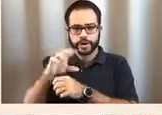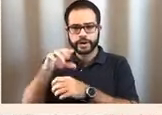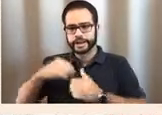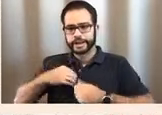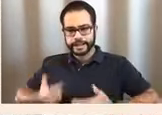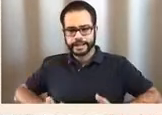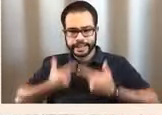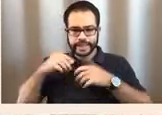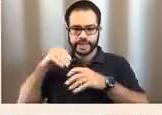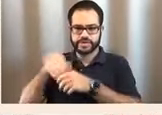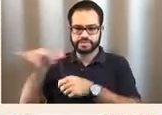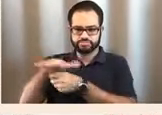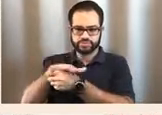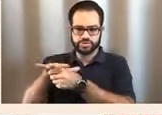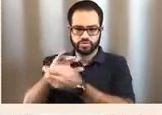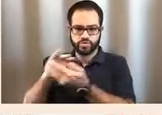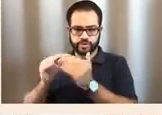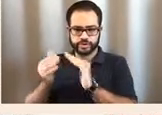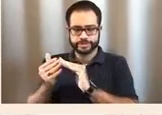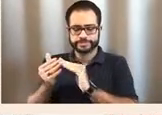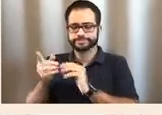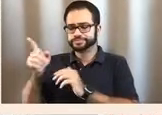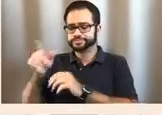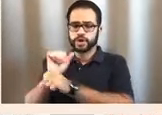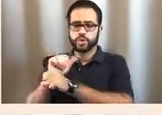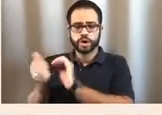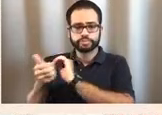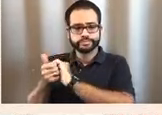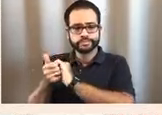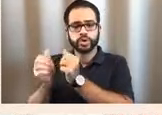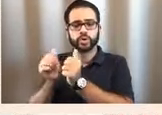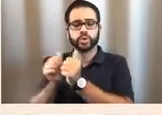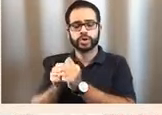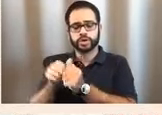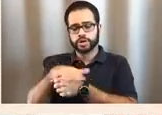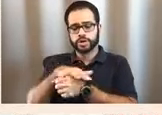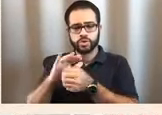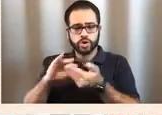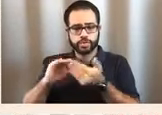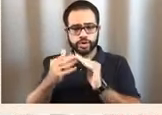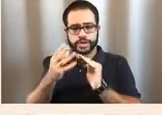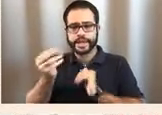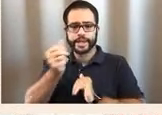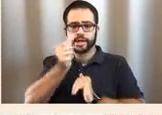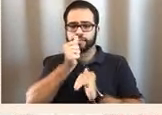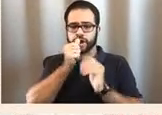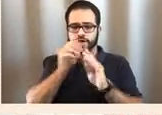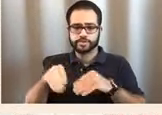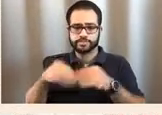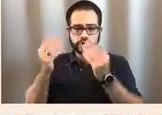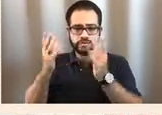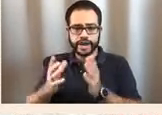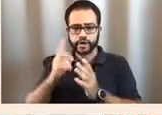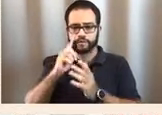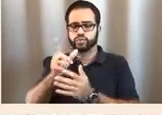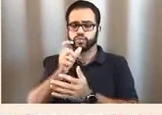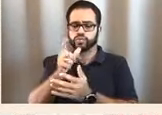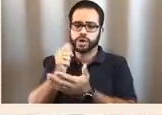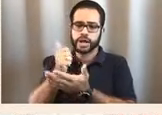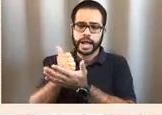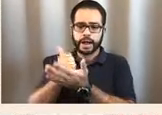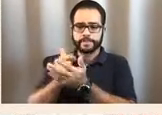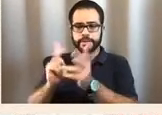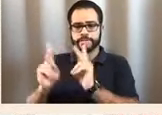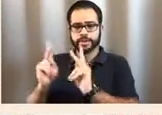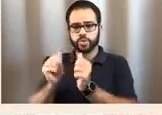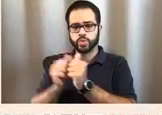APD works in partnership with local communities and private providers to assist people who have developmental disabilities and their family.